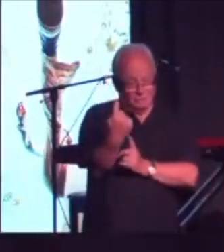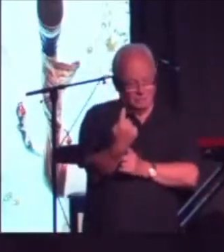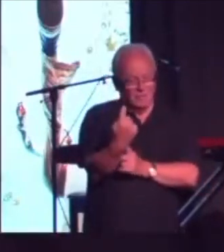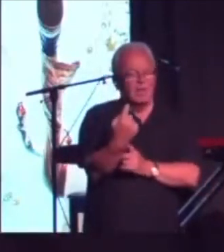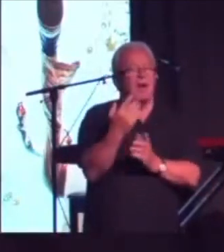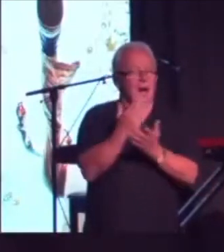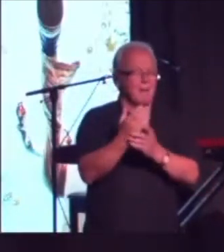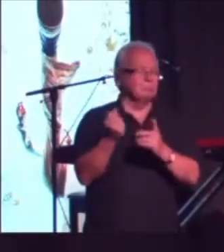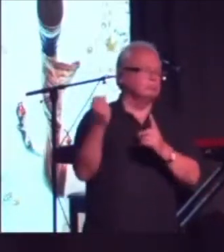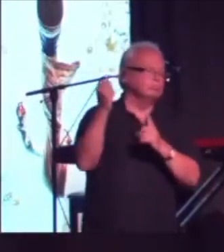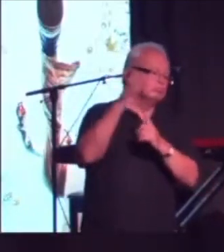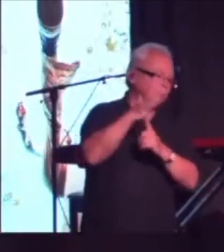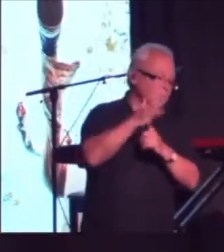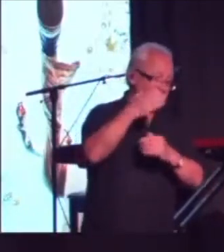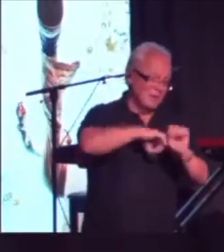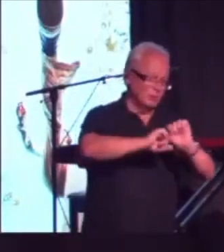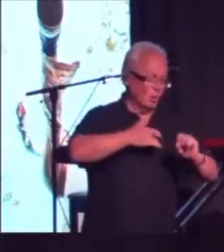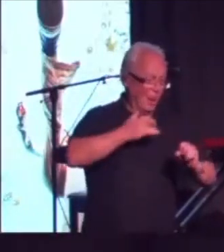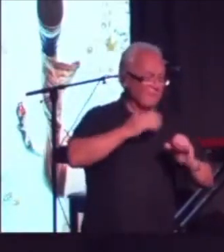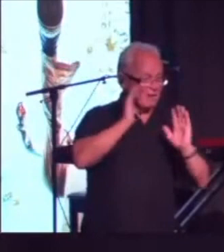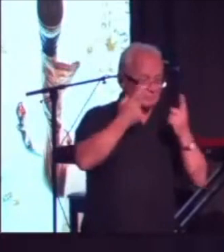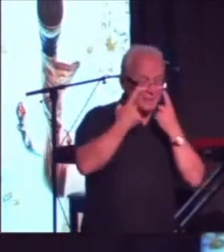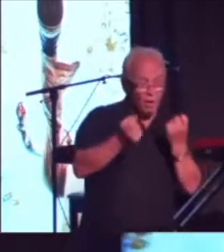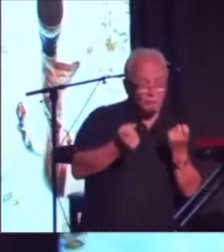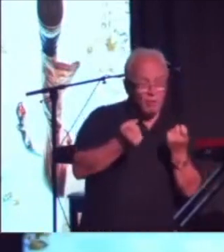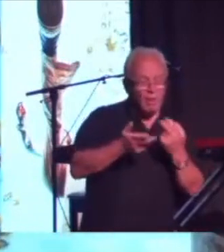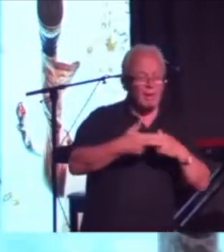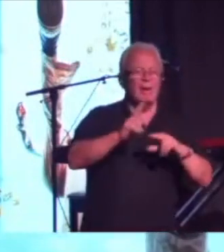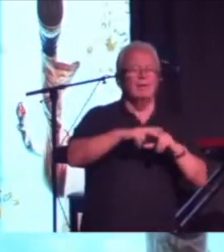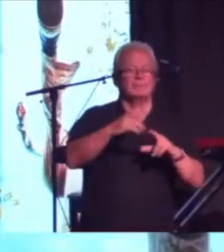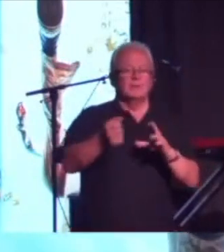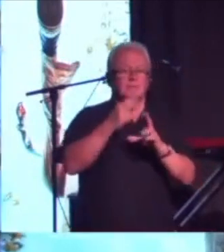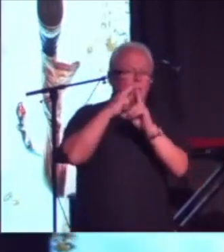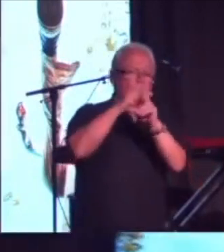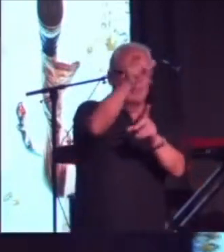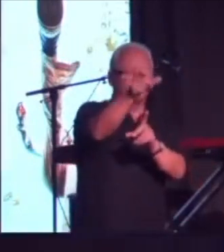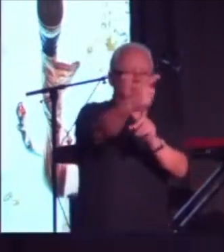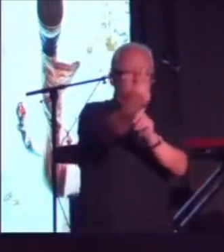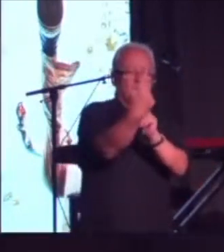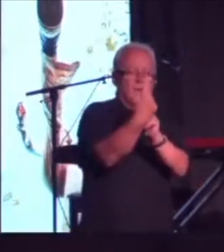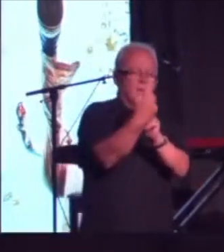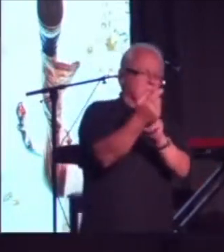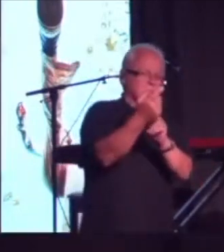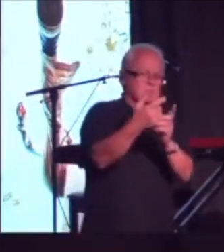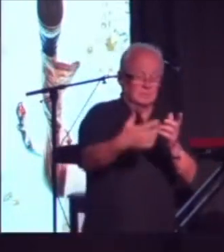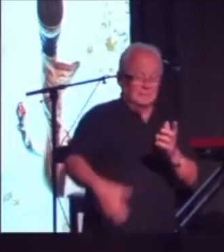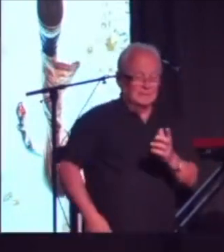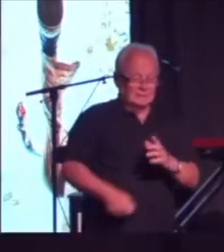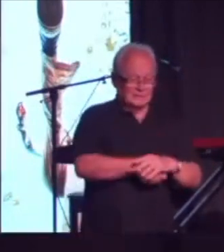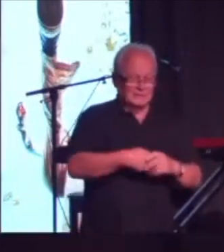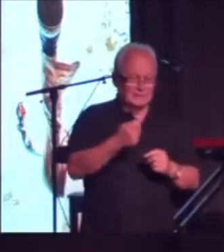wants to do in your life. So be careful, friends, today, in whose hand you put a knife. Be careful in whose hand you put a